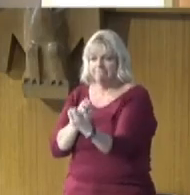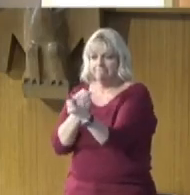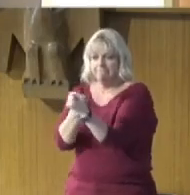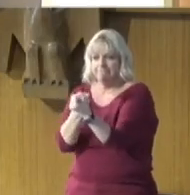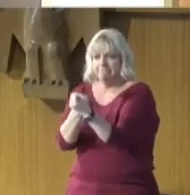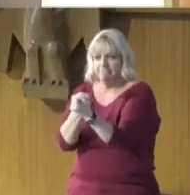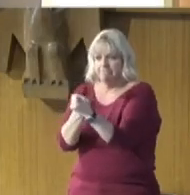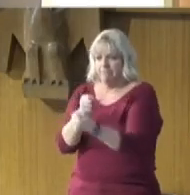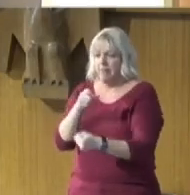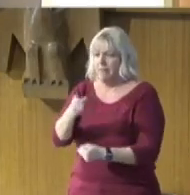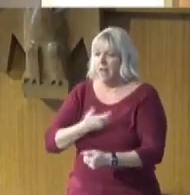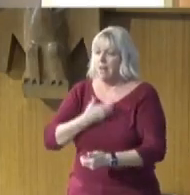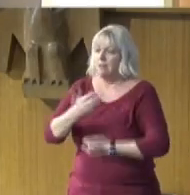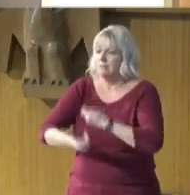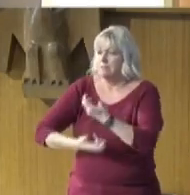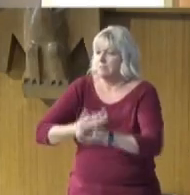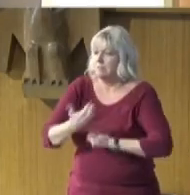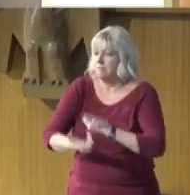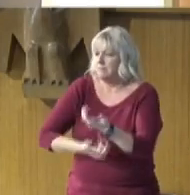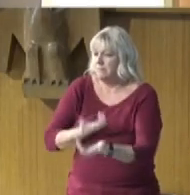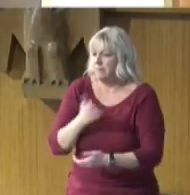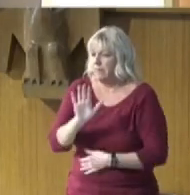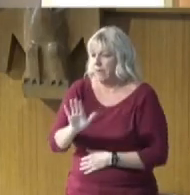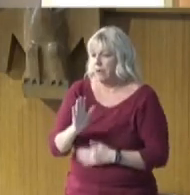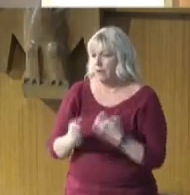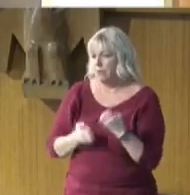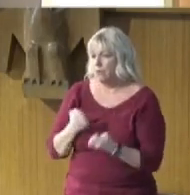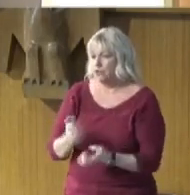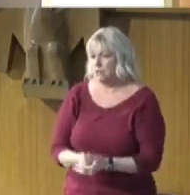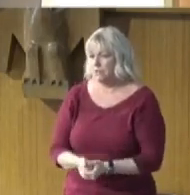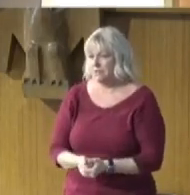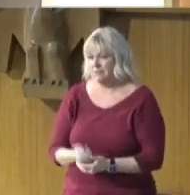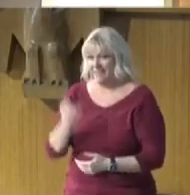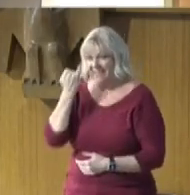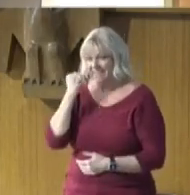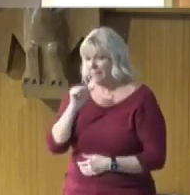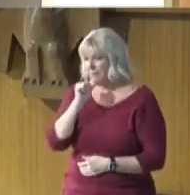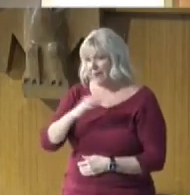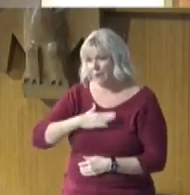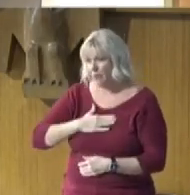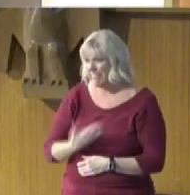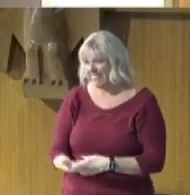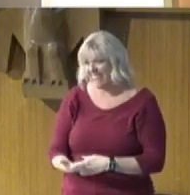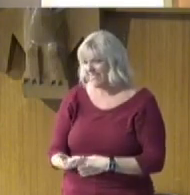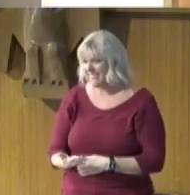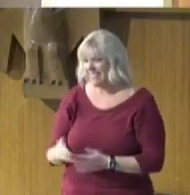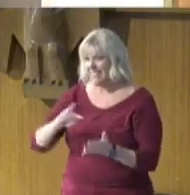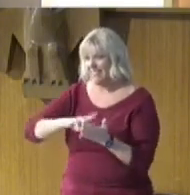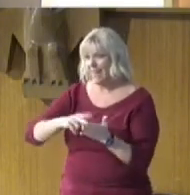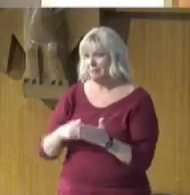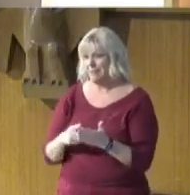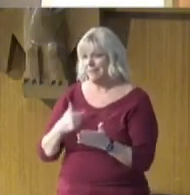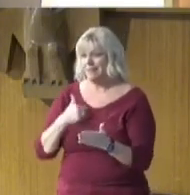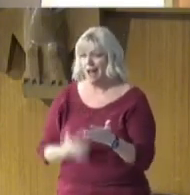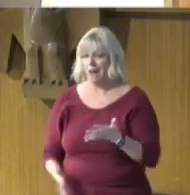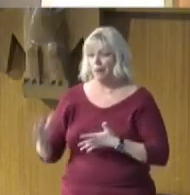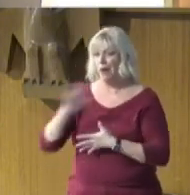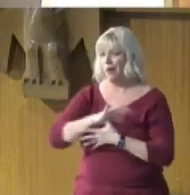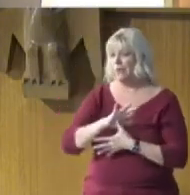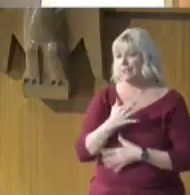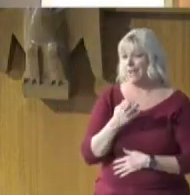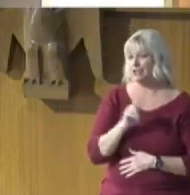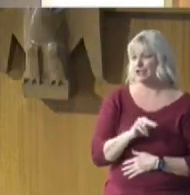honestly the things that they feel. If I am unwilling to do that, then I am prioritizing the ways of